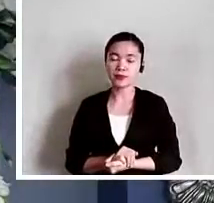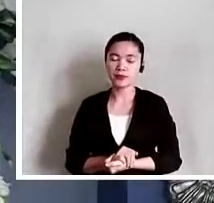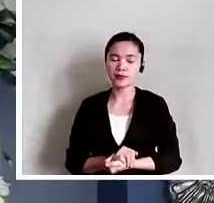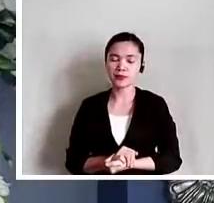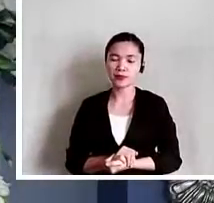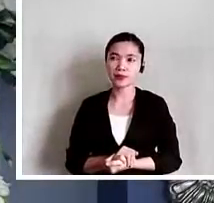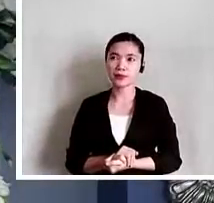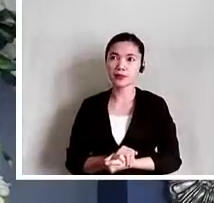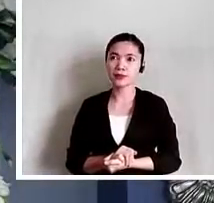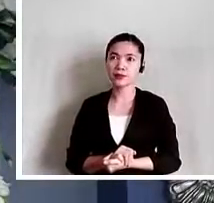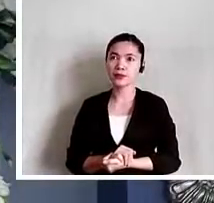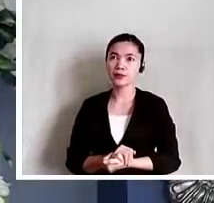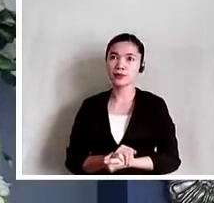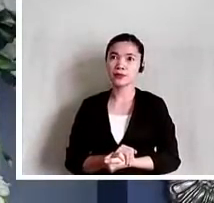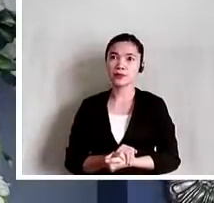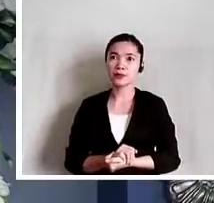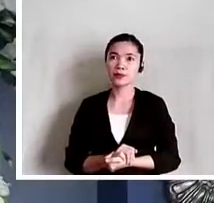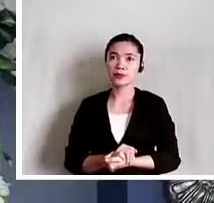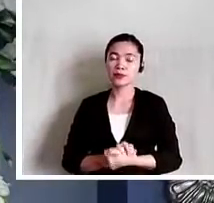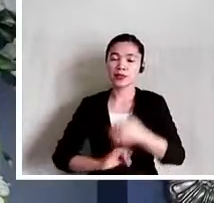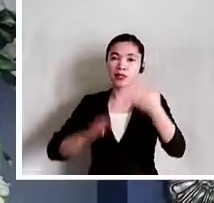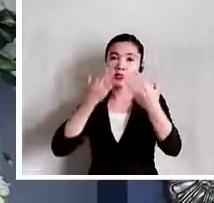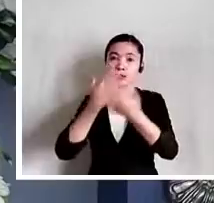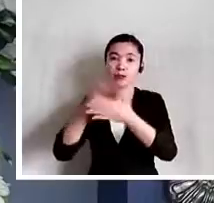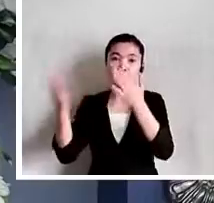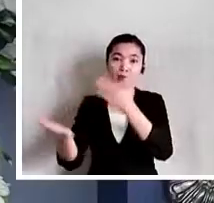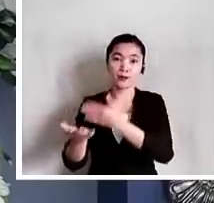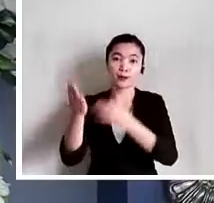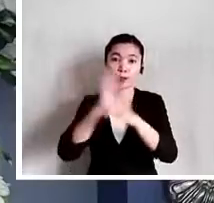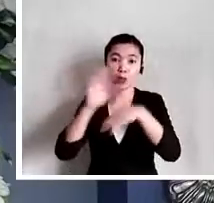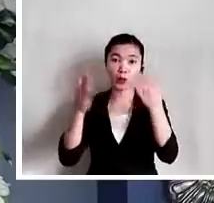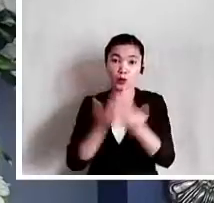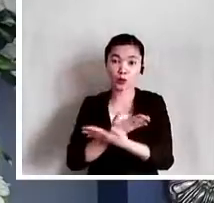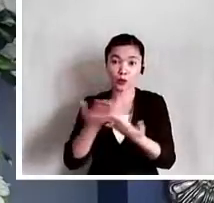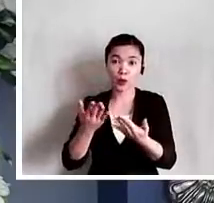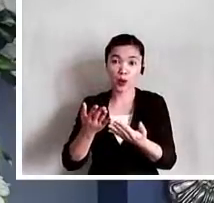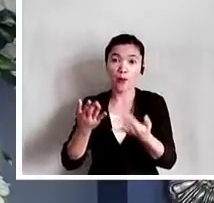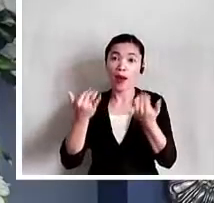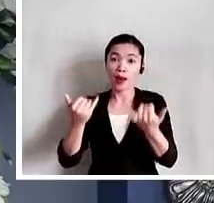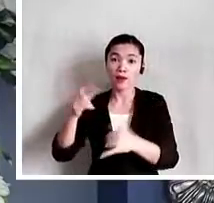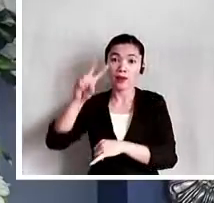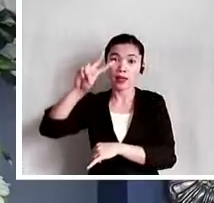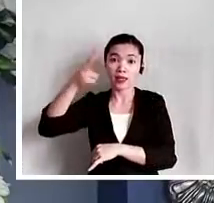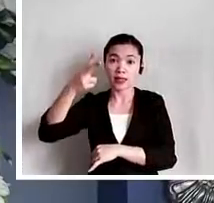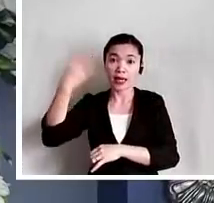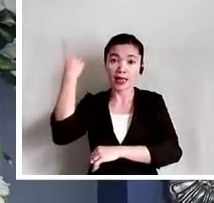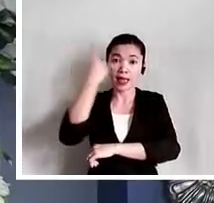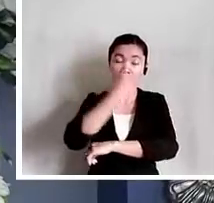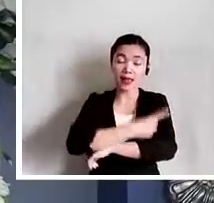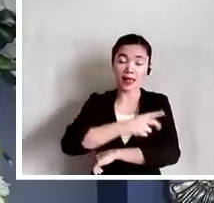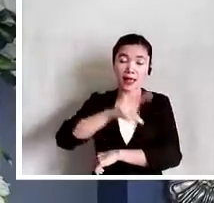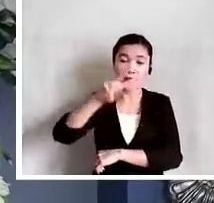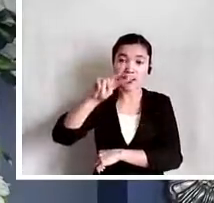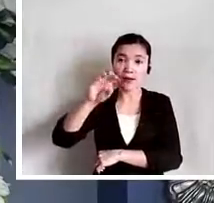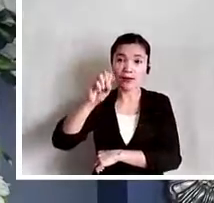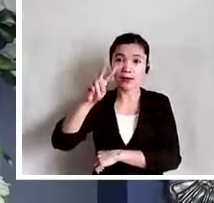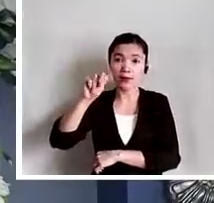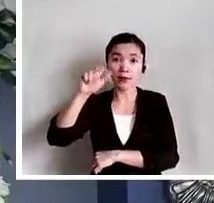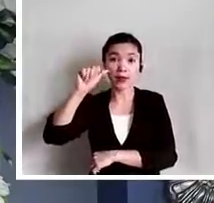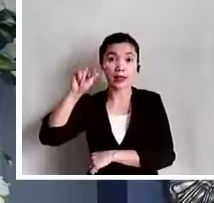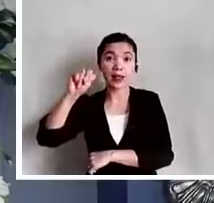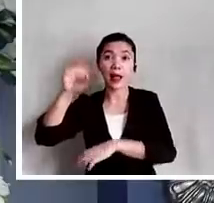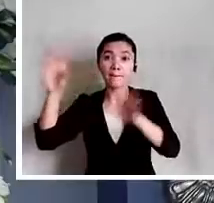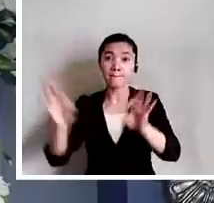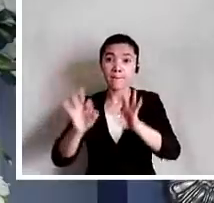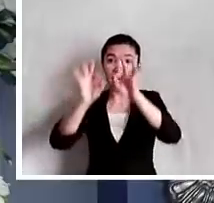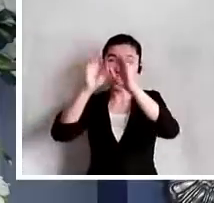tanan. We are now on the second day of our Novena Masses in honor of Saint Augustine, whose feast